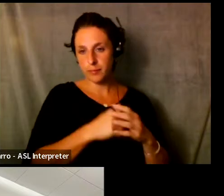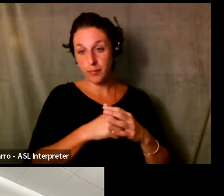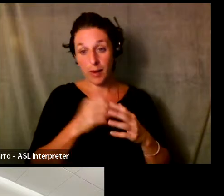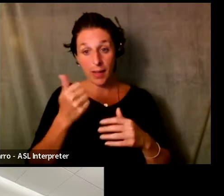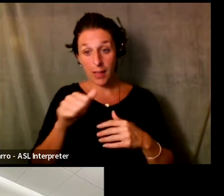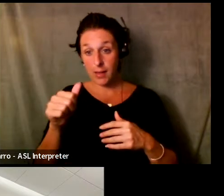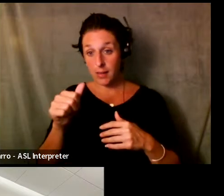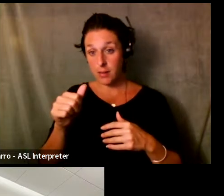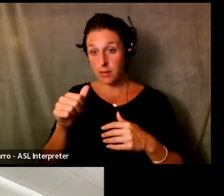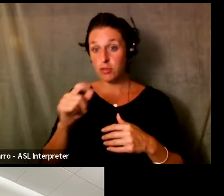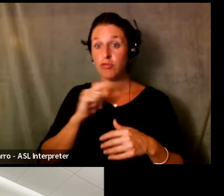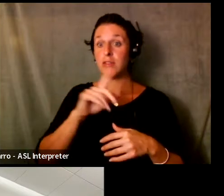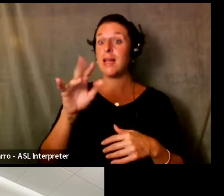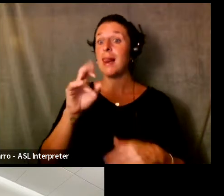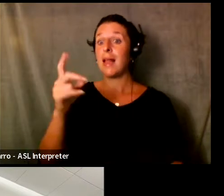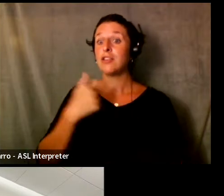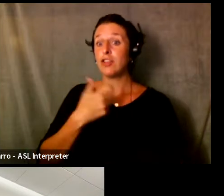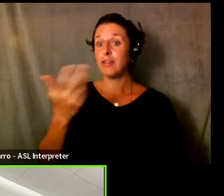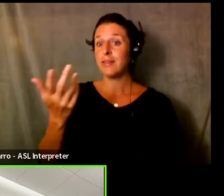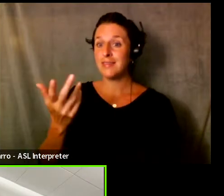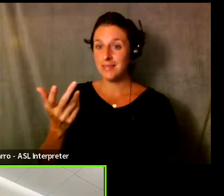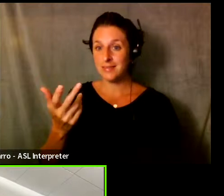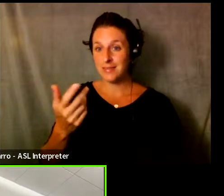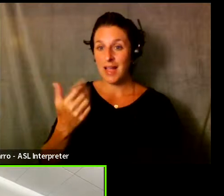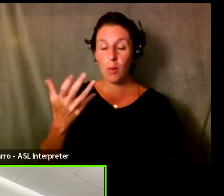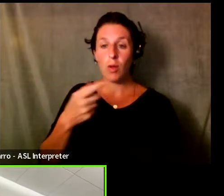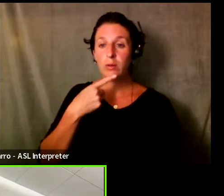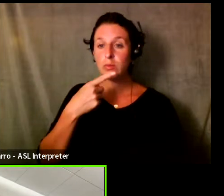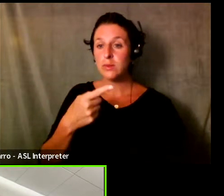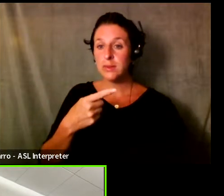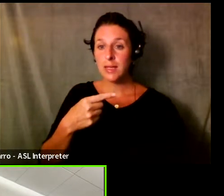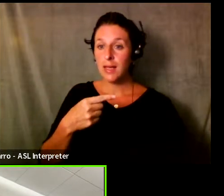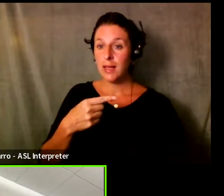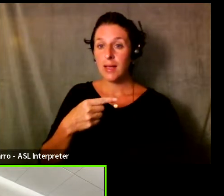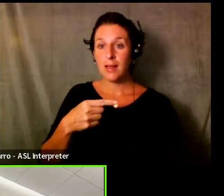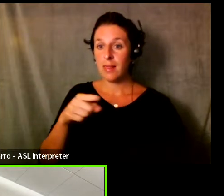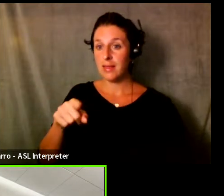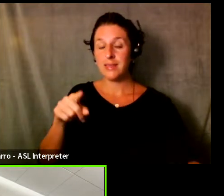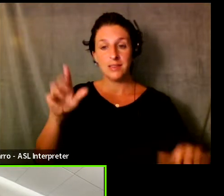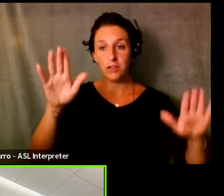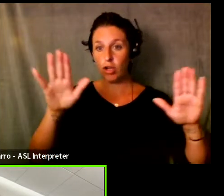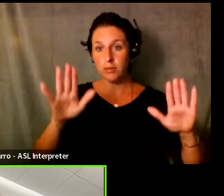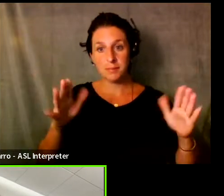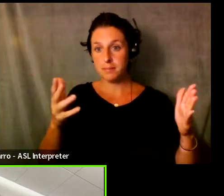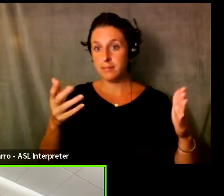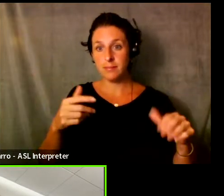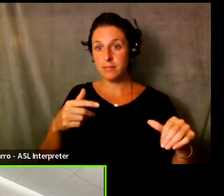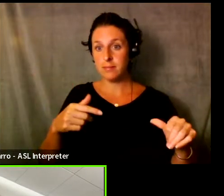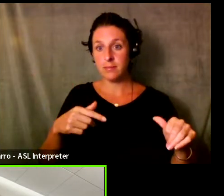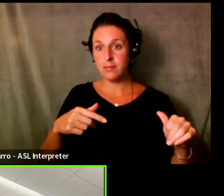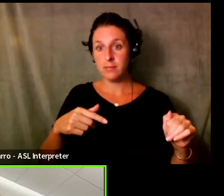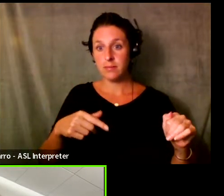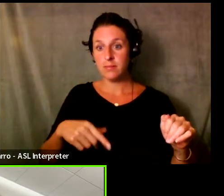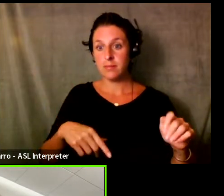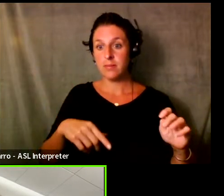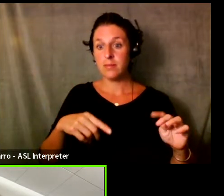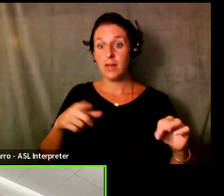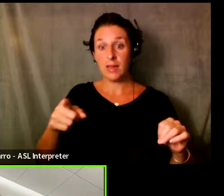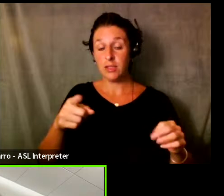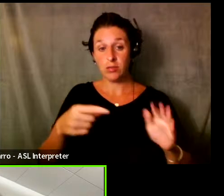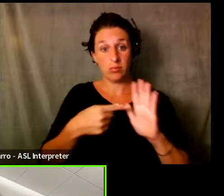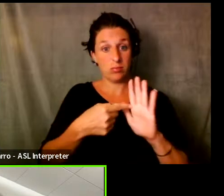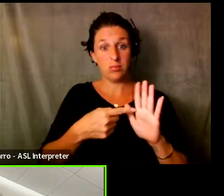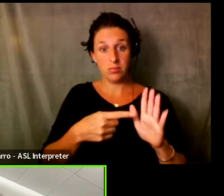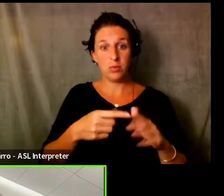any, Trustee Land, sorry about that. I just wanted to say this is awesome. I think what this illustrates is going back to